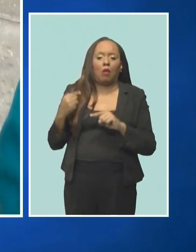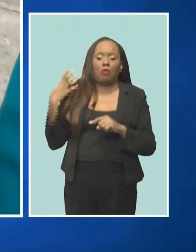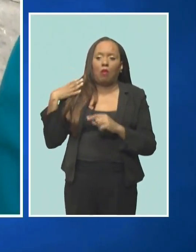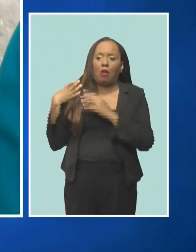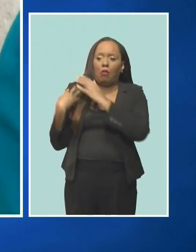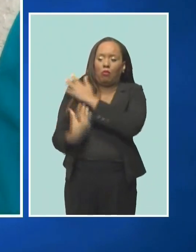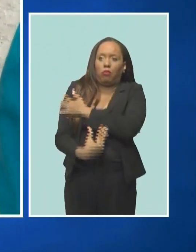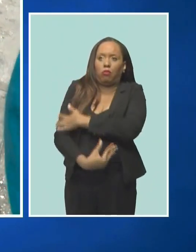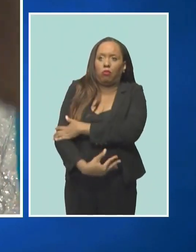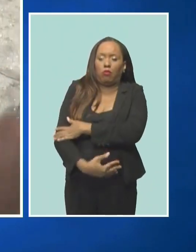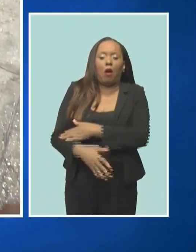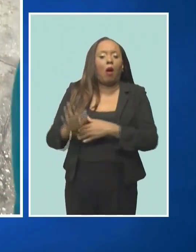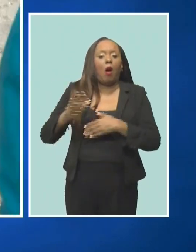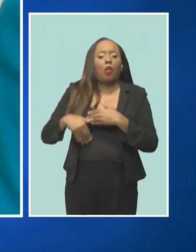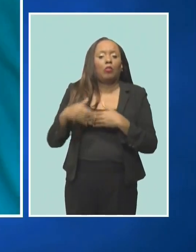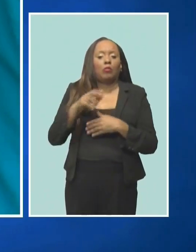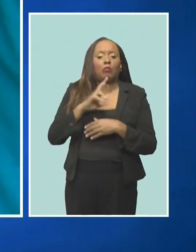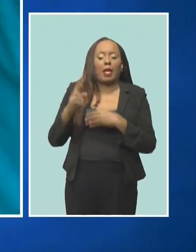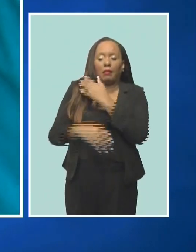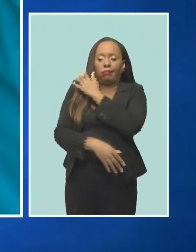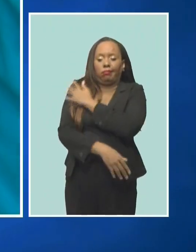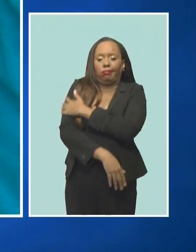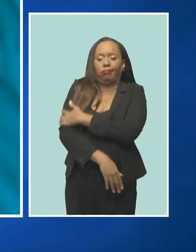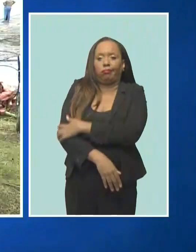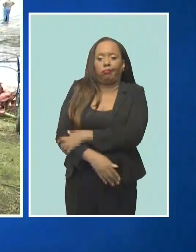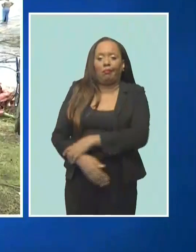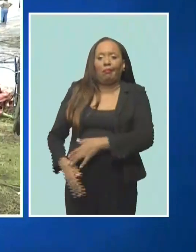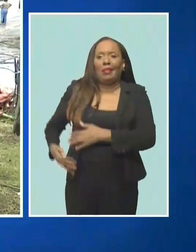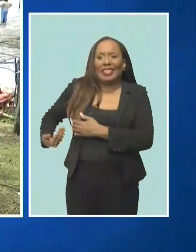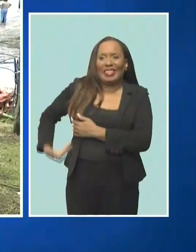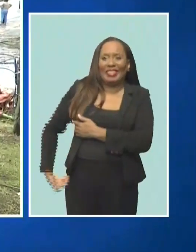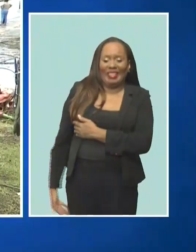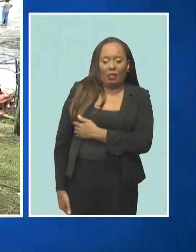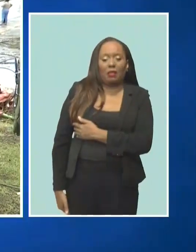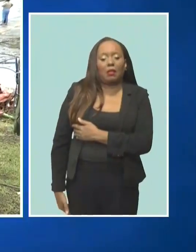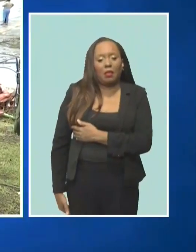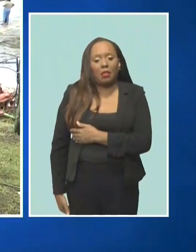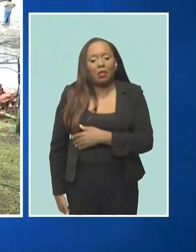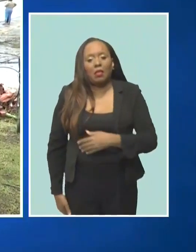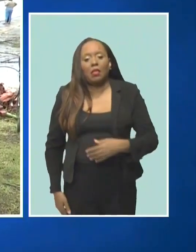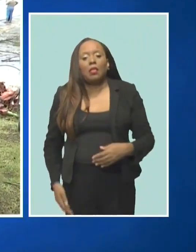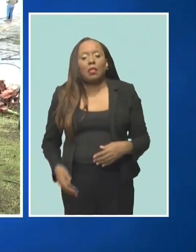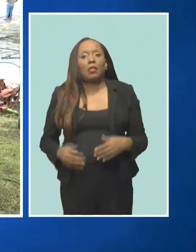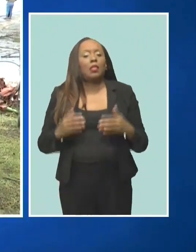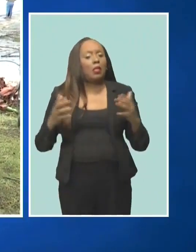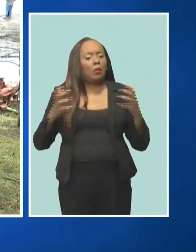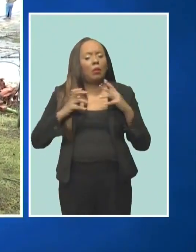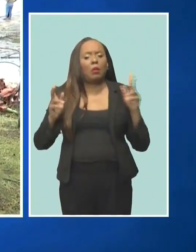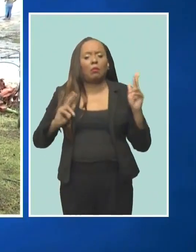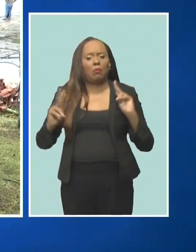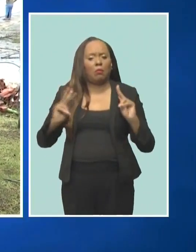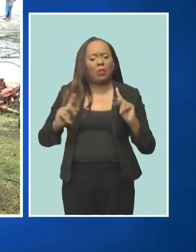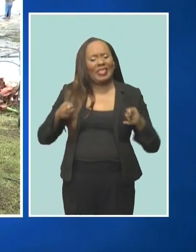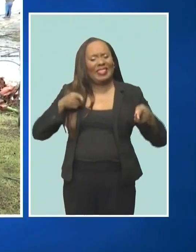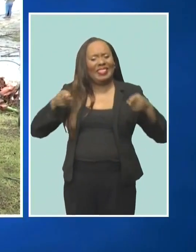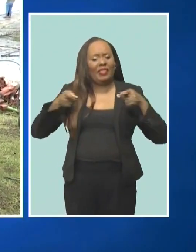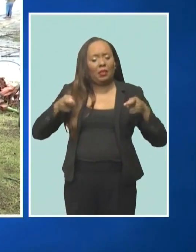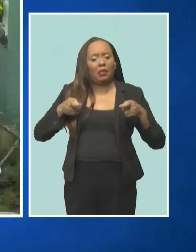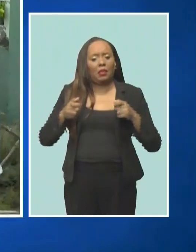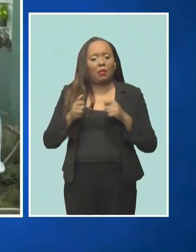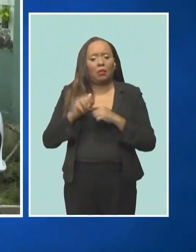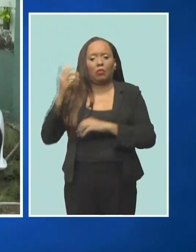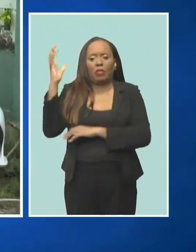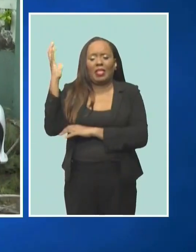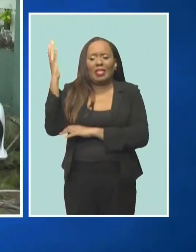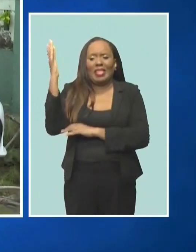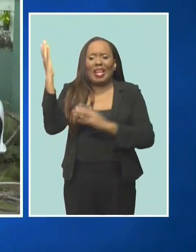and leg. She was treated by the ambulance personnel on the scene. She is now asking officials to deal with trees that need to be cut down or